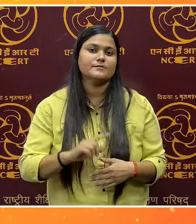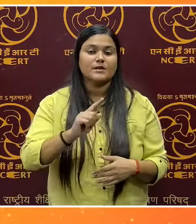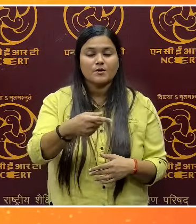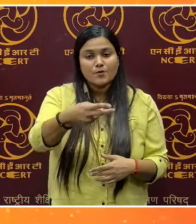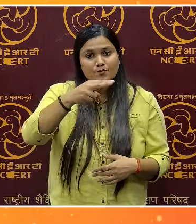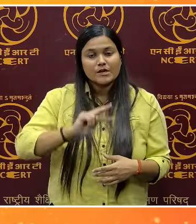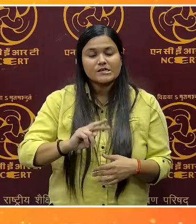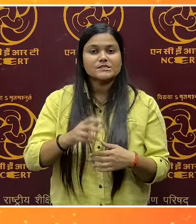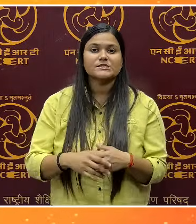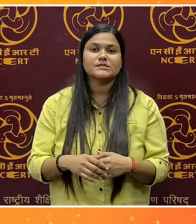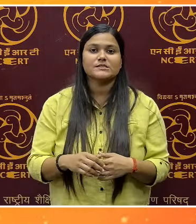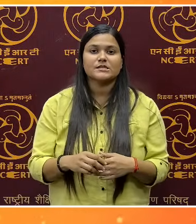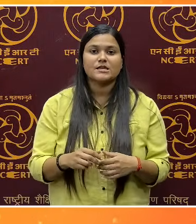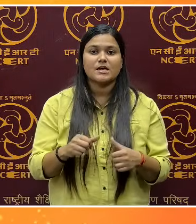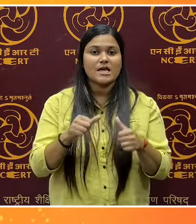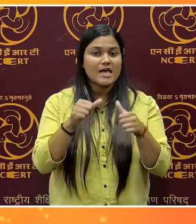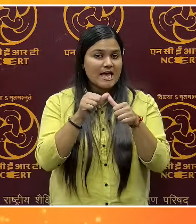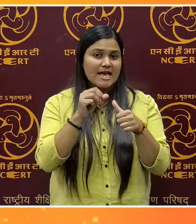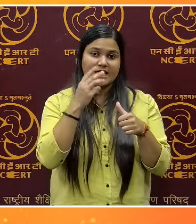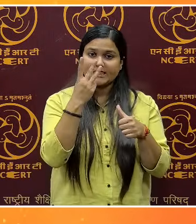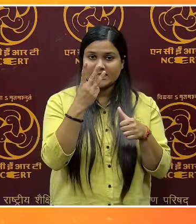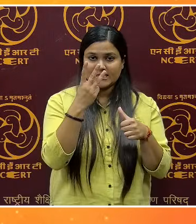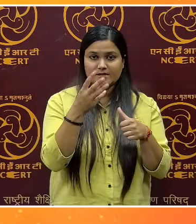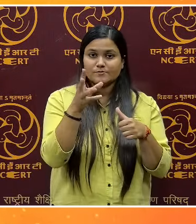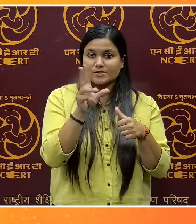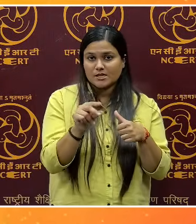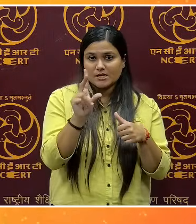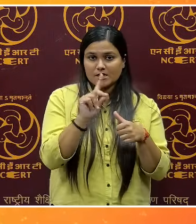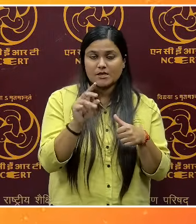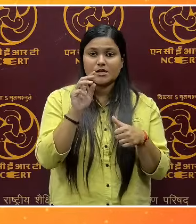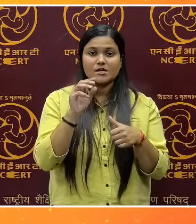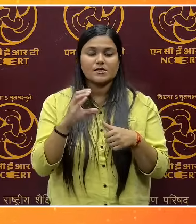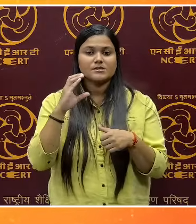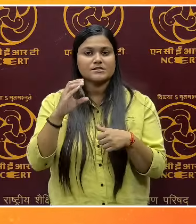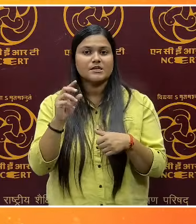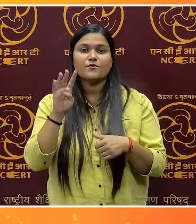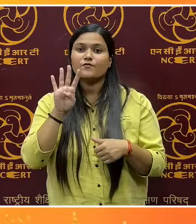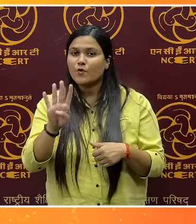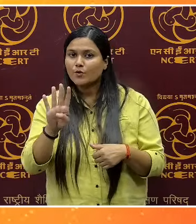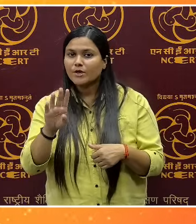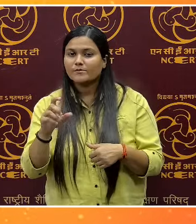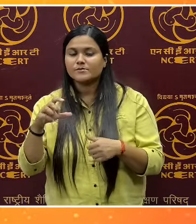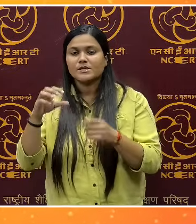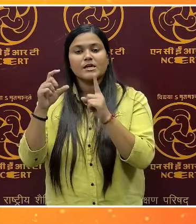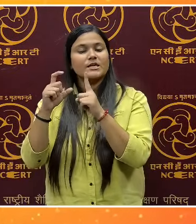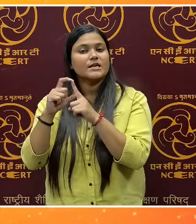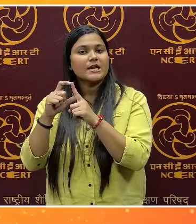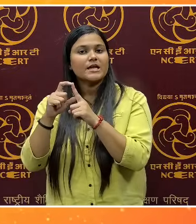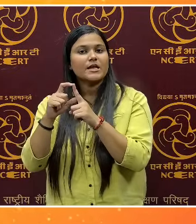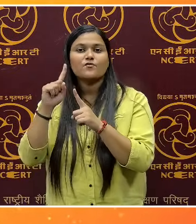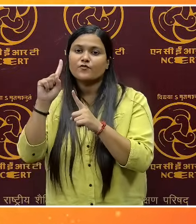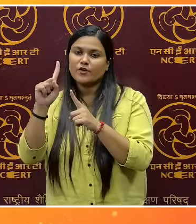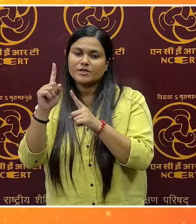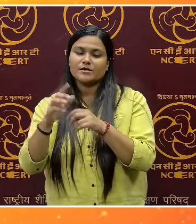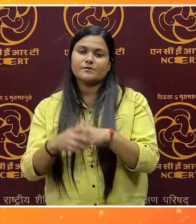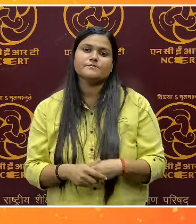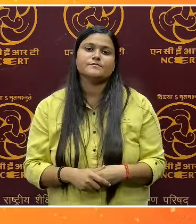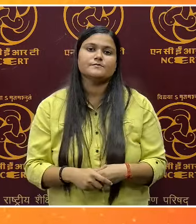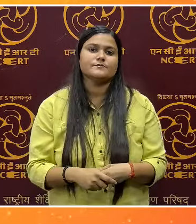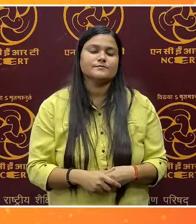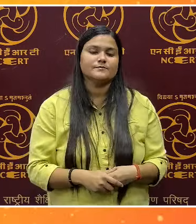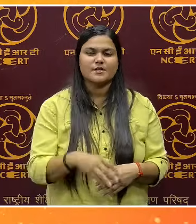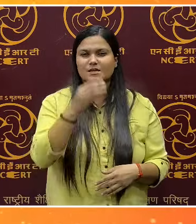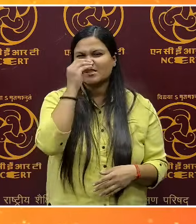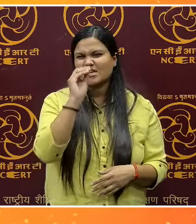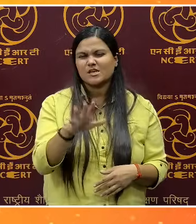part a 3 times, c 4 times, times, and d 1 one time. time. I hope you have followed this. I think it's very